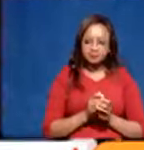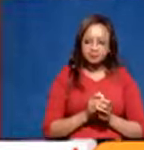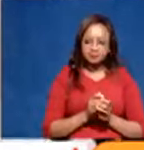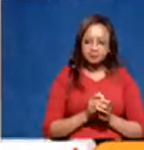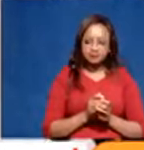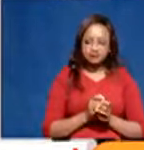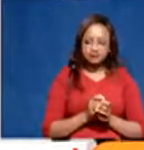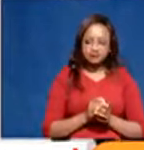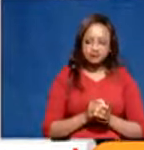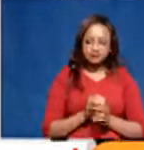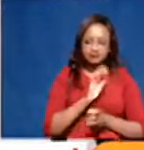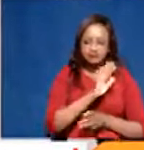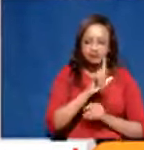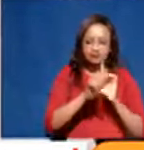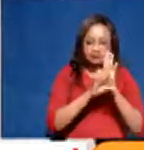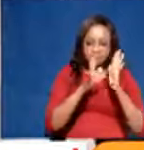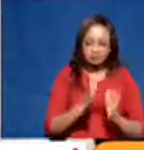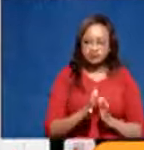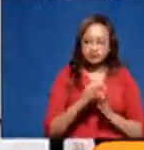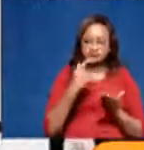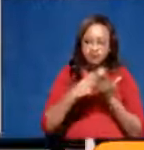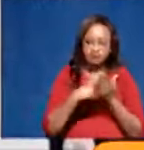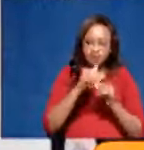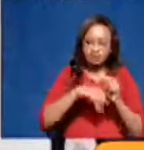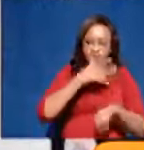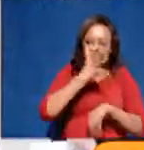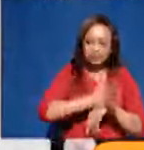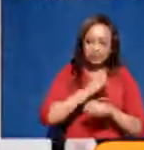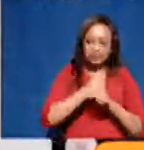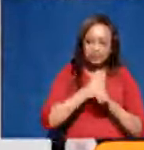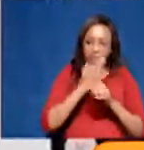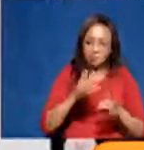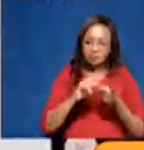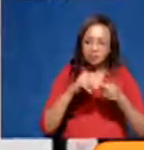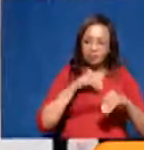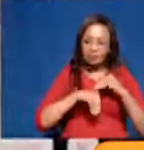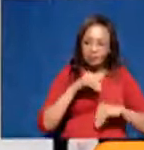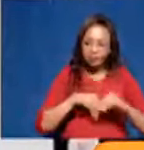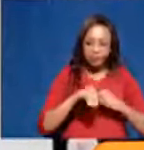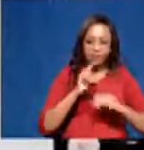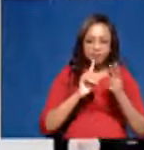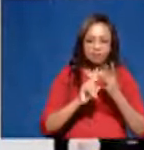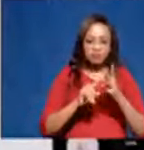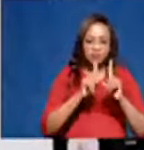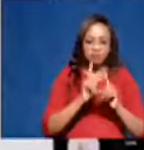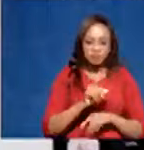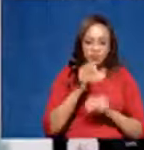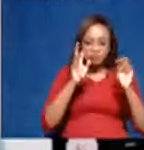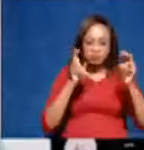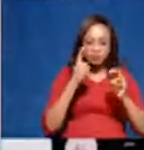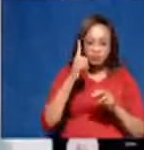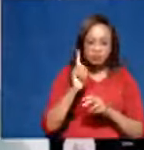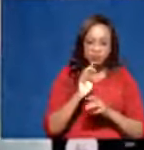the issue of brokers, the issues of quacks, the issues of corruption, and the issues of what some lawyers